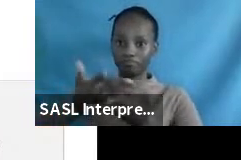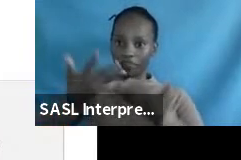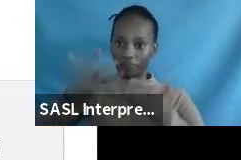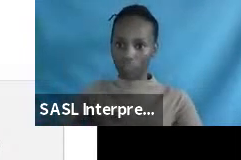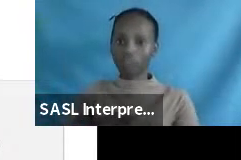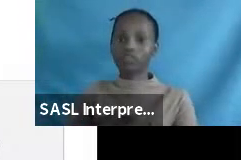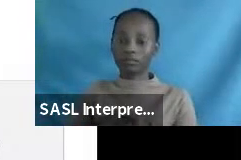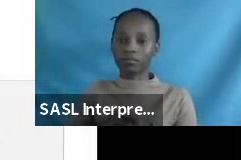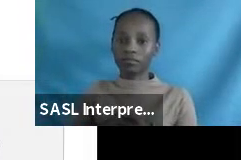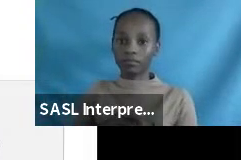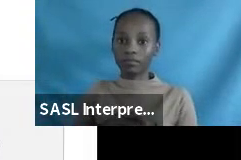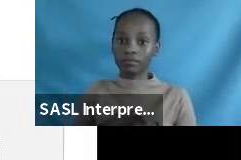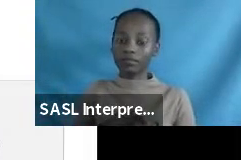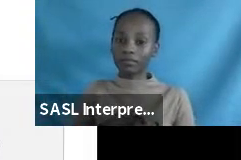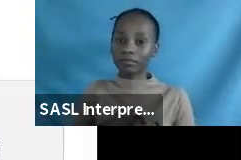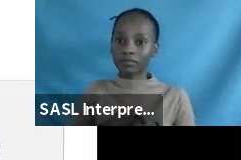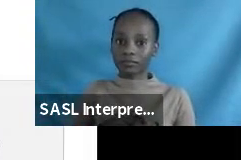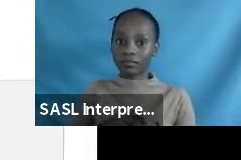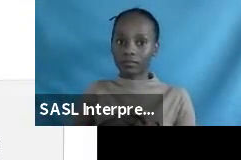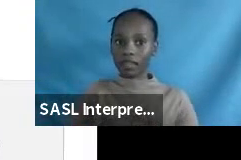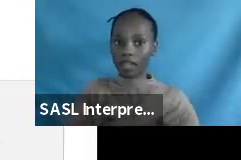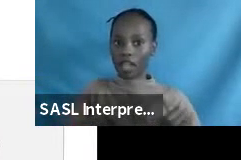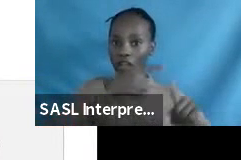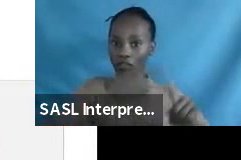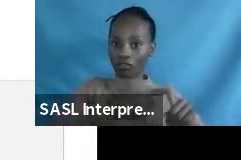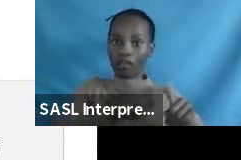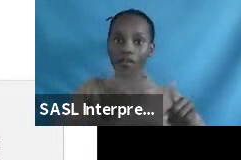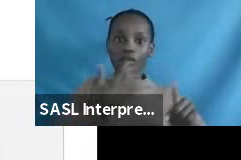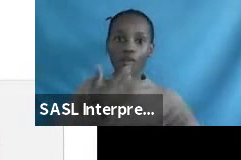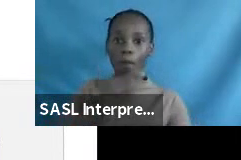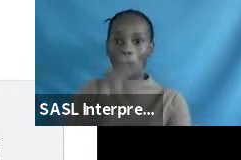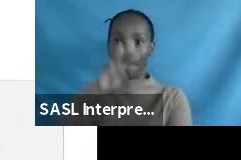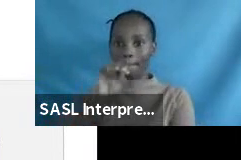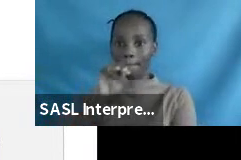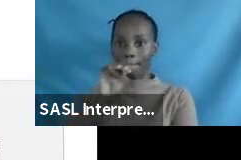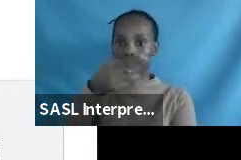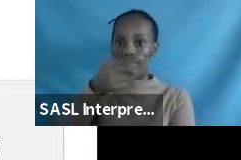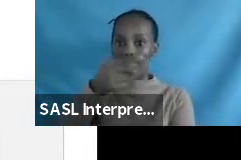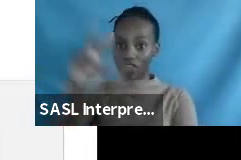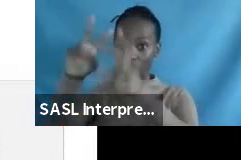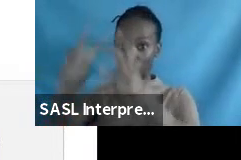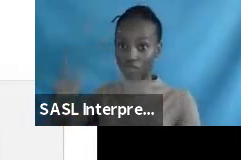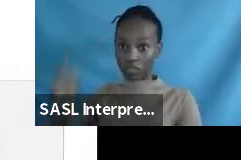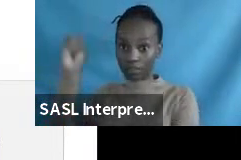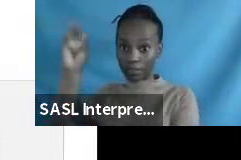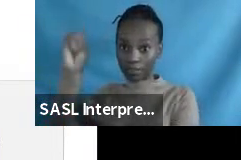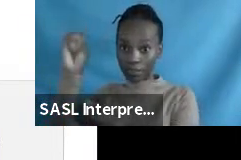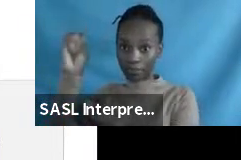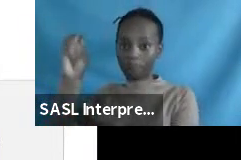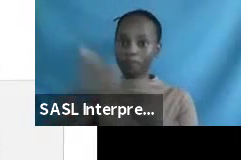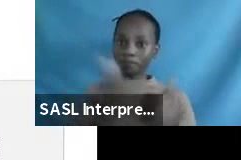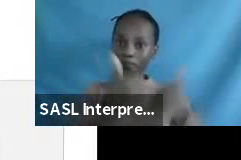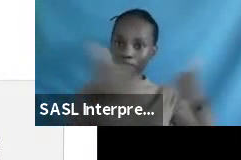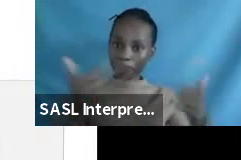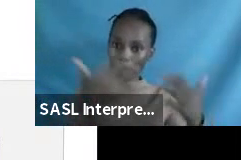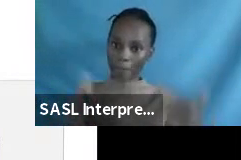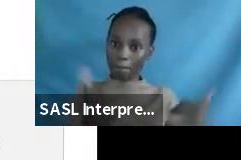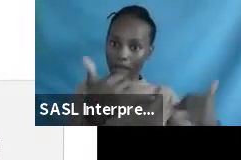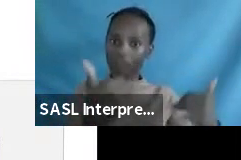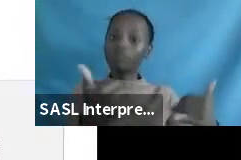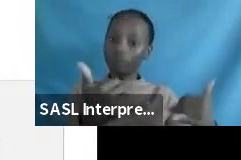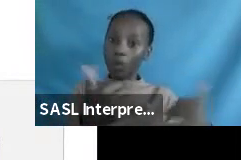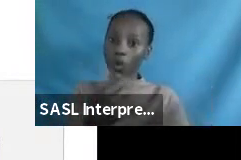President Thabo Mbeki's speech when addressing the Pan-African Parliament on the excessive cost to Africa of illicit financial